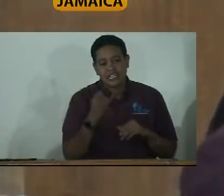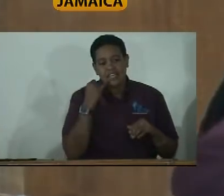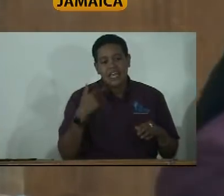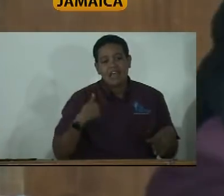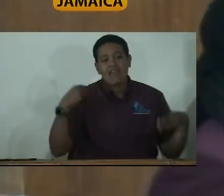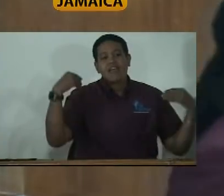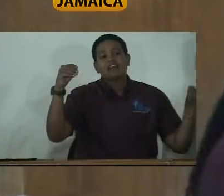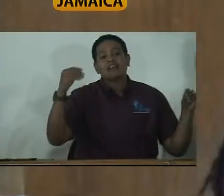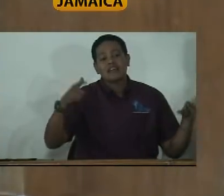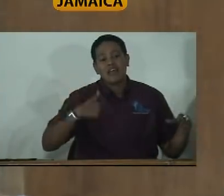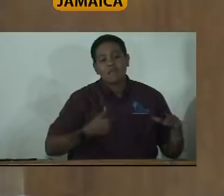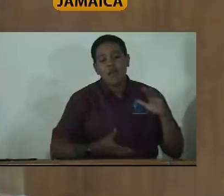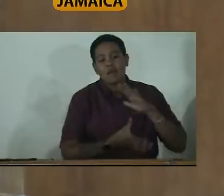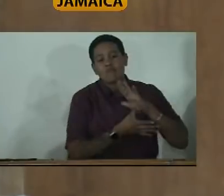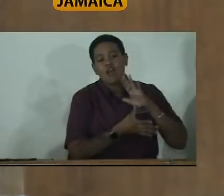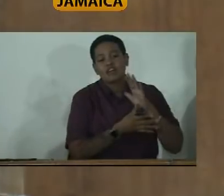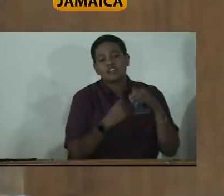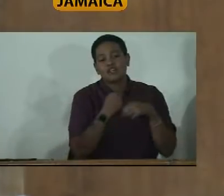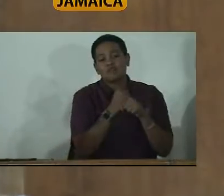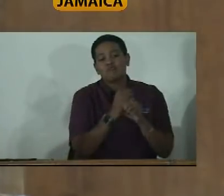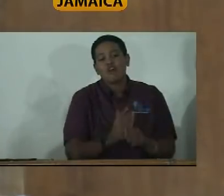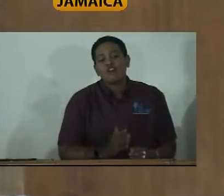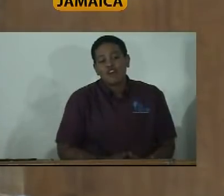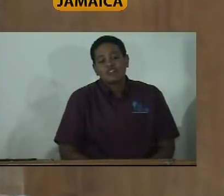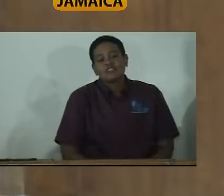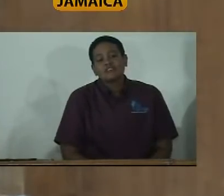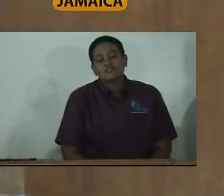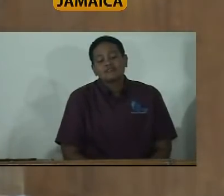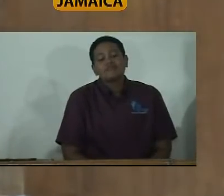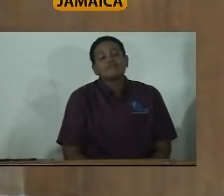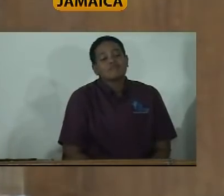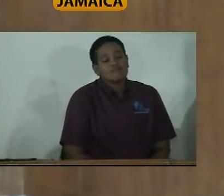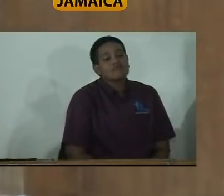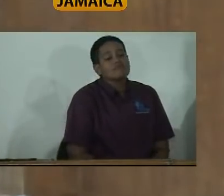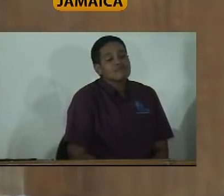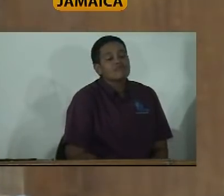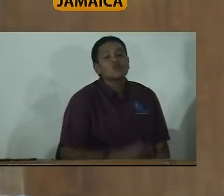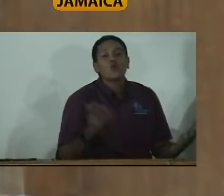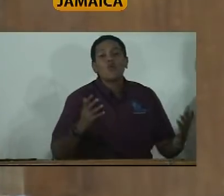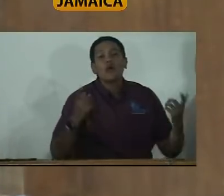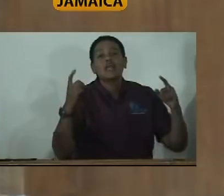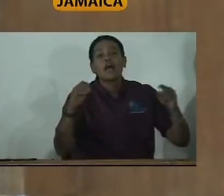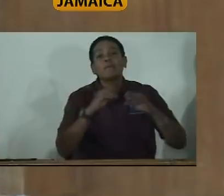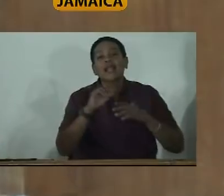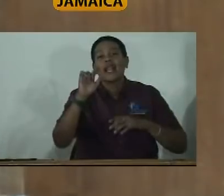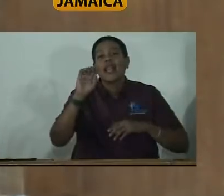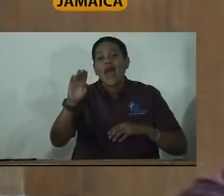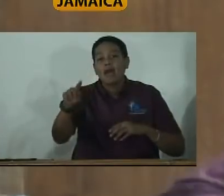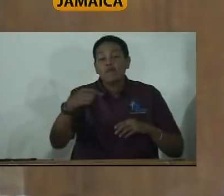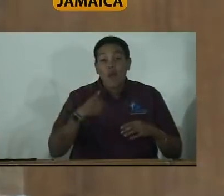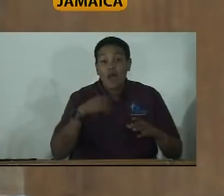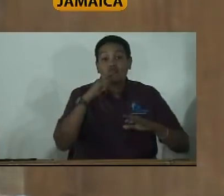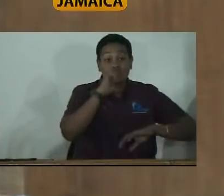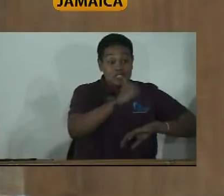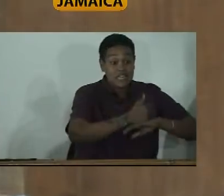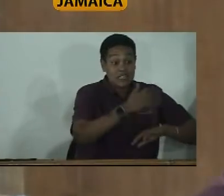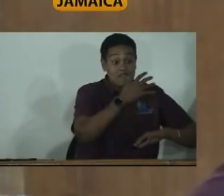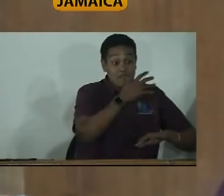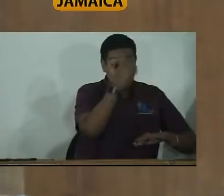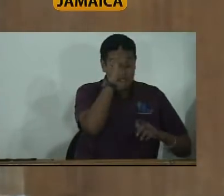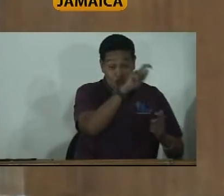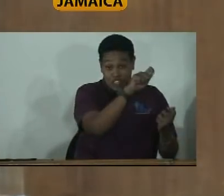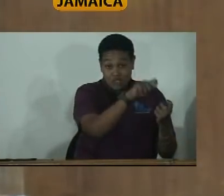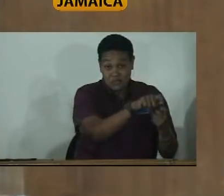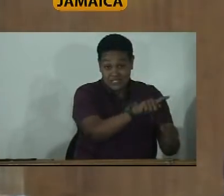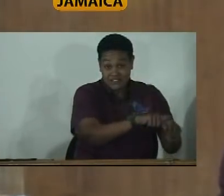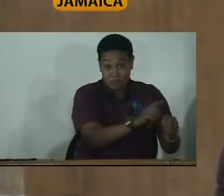selling my priority product? So what happens is within the lamb industry, you have a set of mothers for a particular